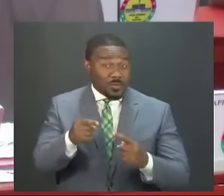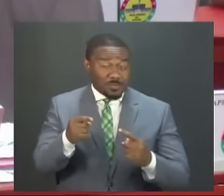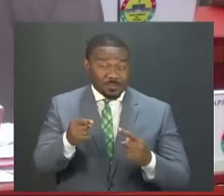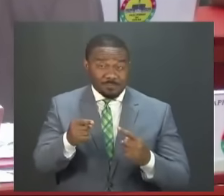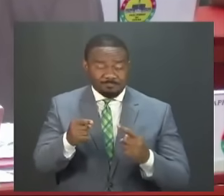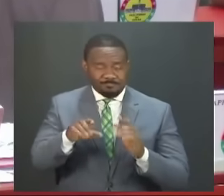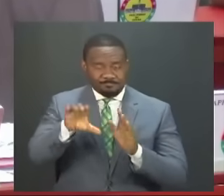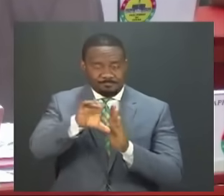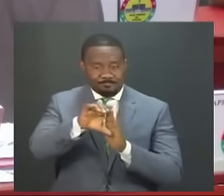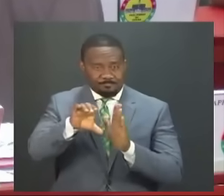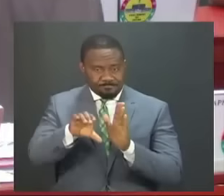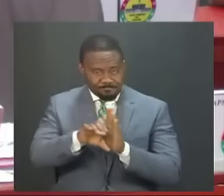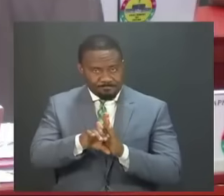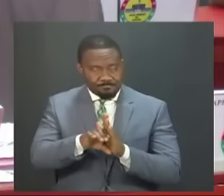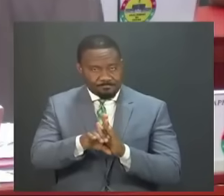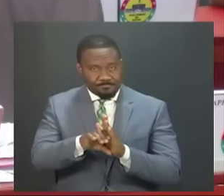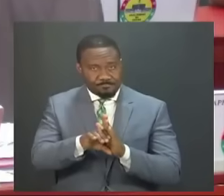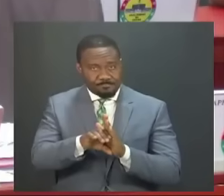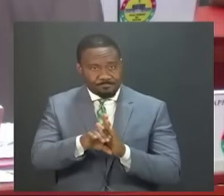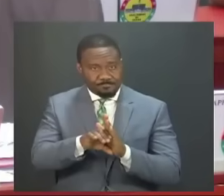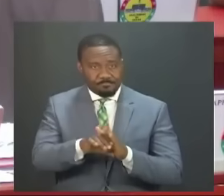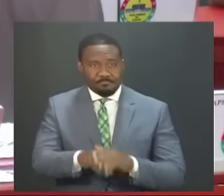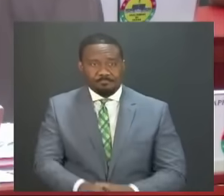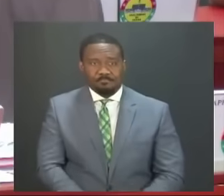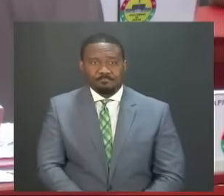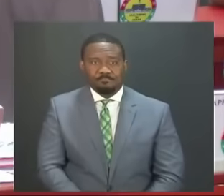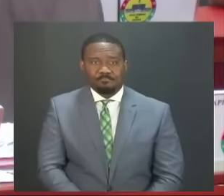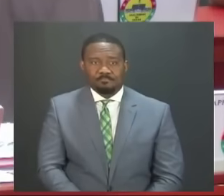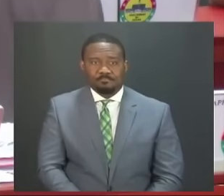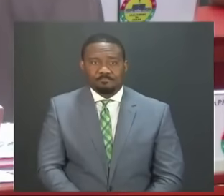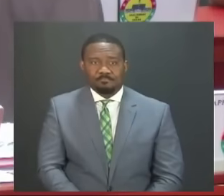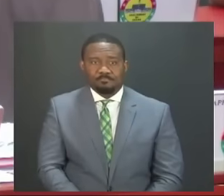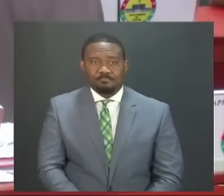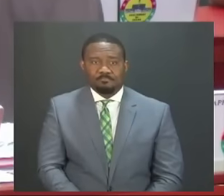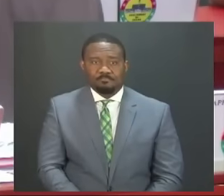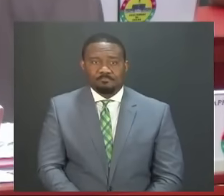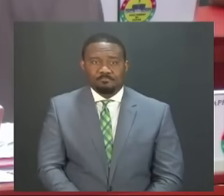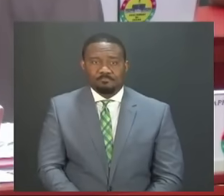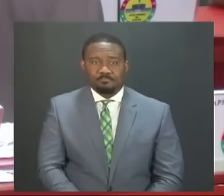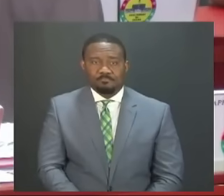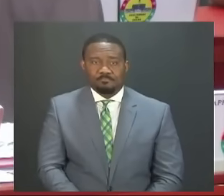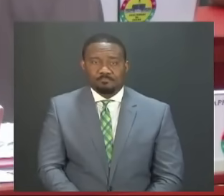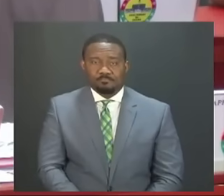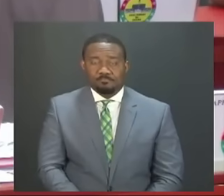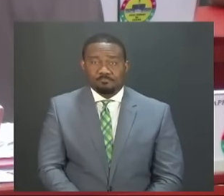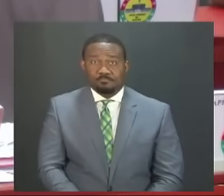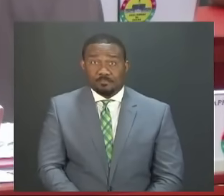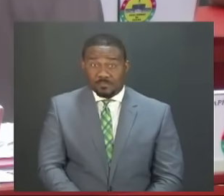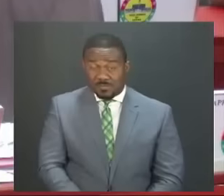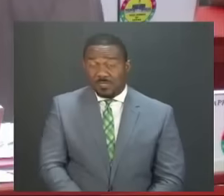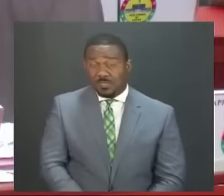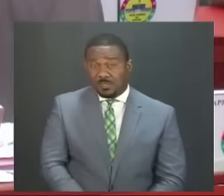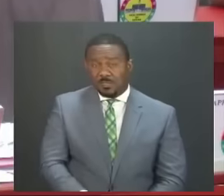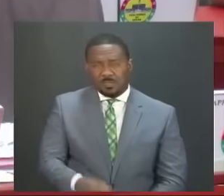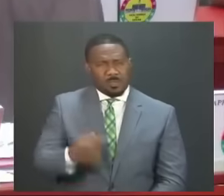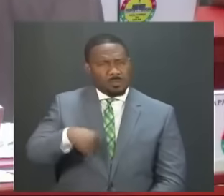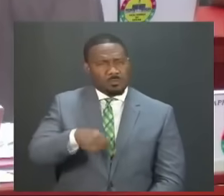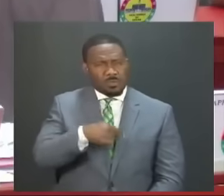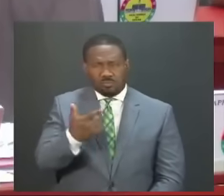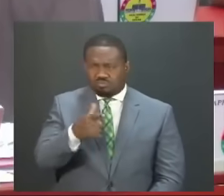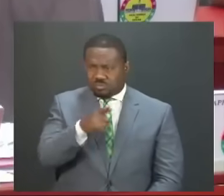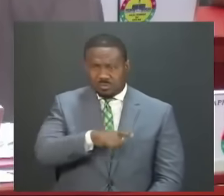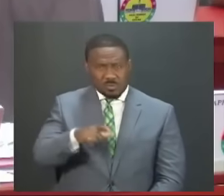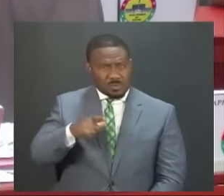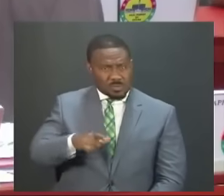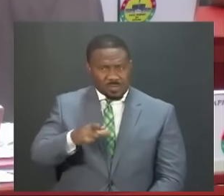We would be proceeding on the part that would amount to a legislative interference with judicial